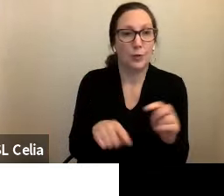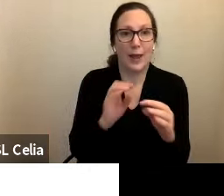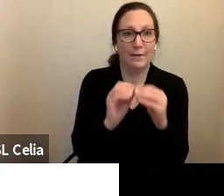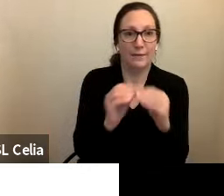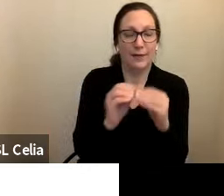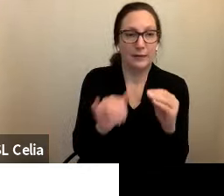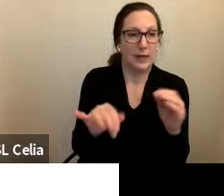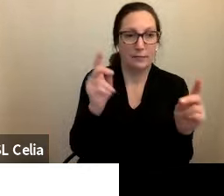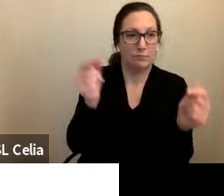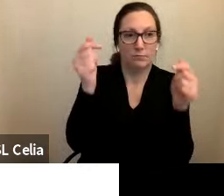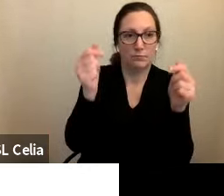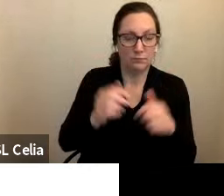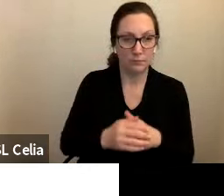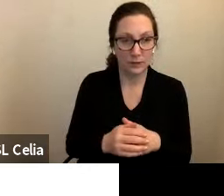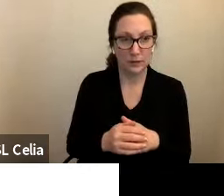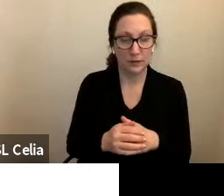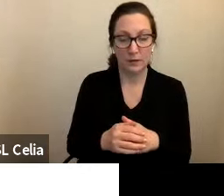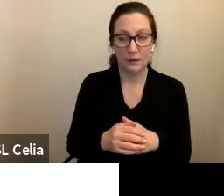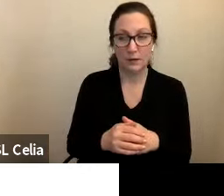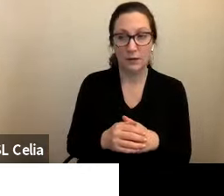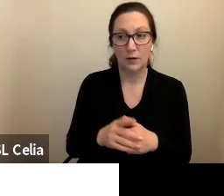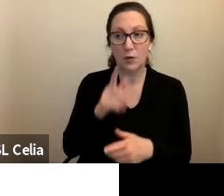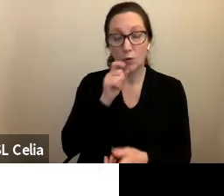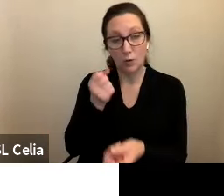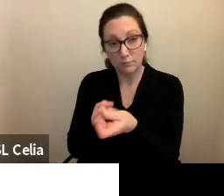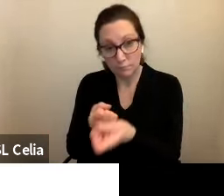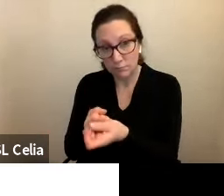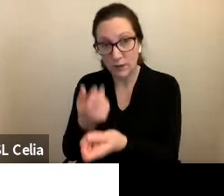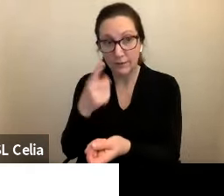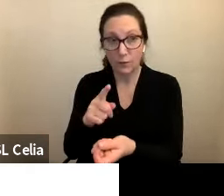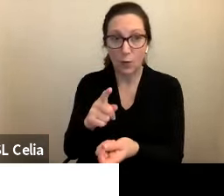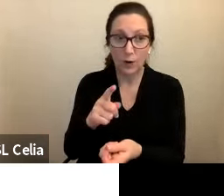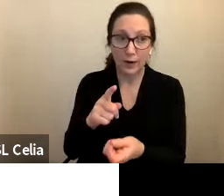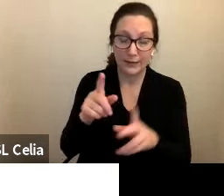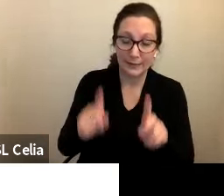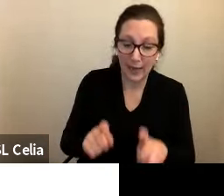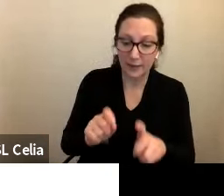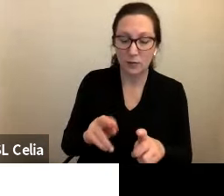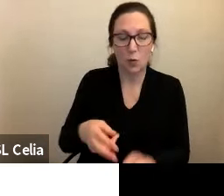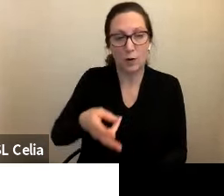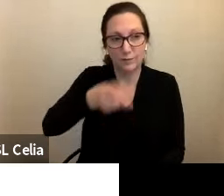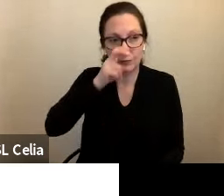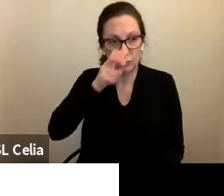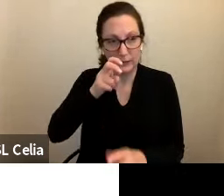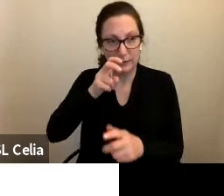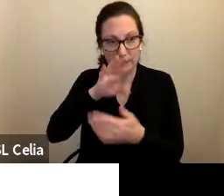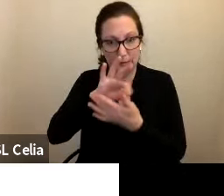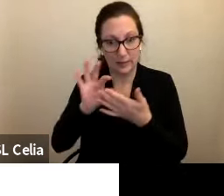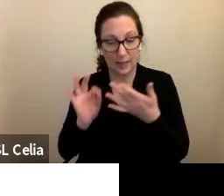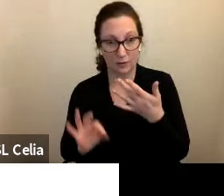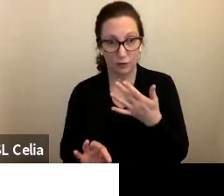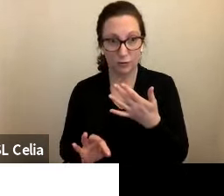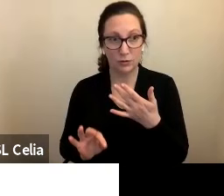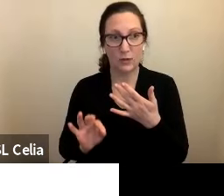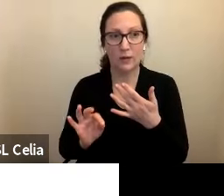why advocates for tests or for some strict selection criterion